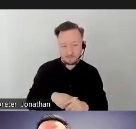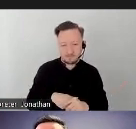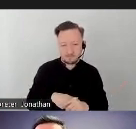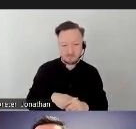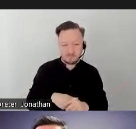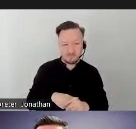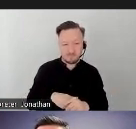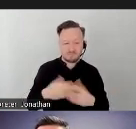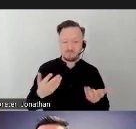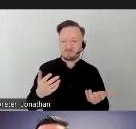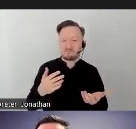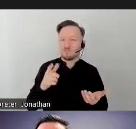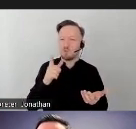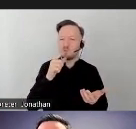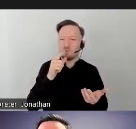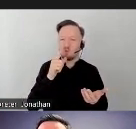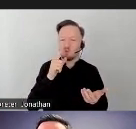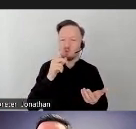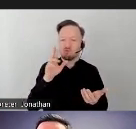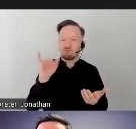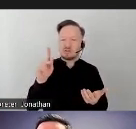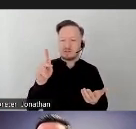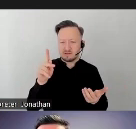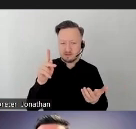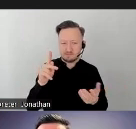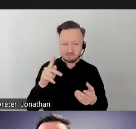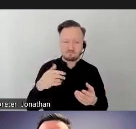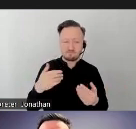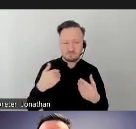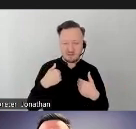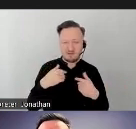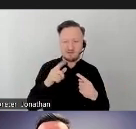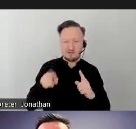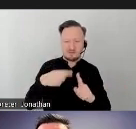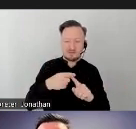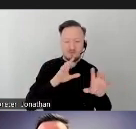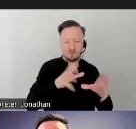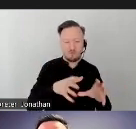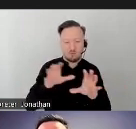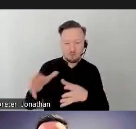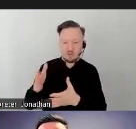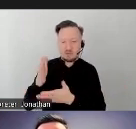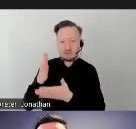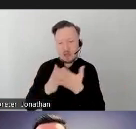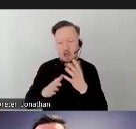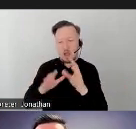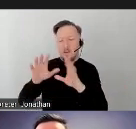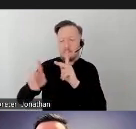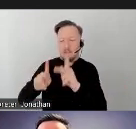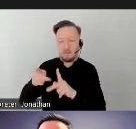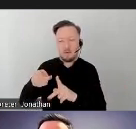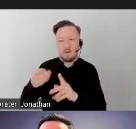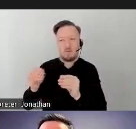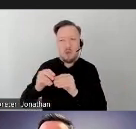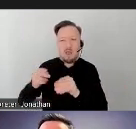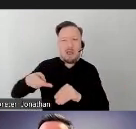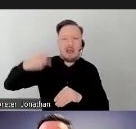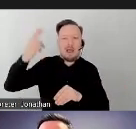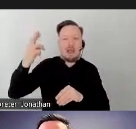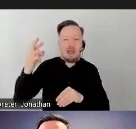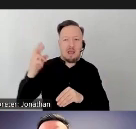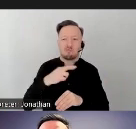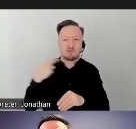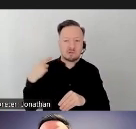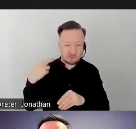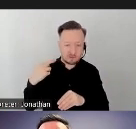So who's at risk? There are a certain group of patients who have a higher risk of colorectal cancer, and they are